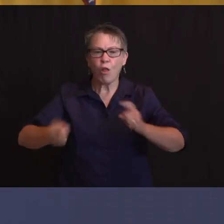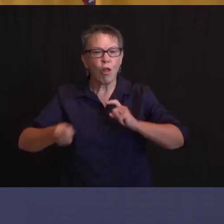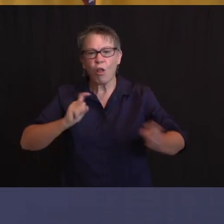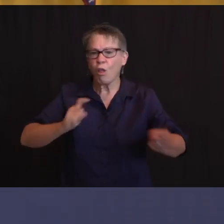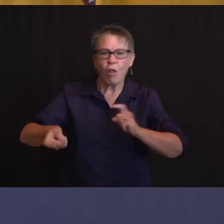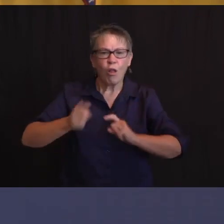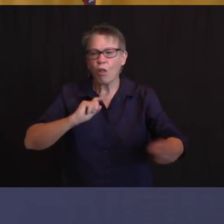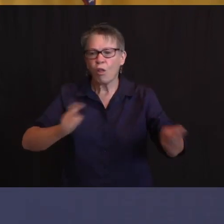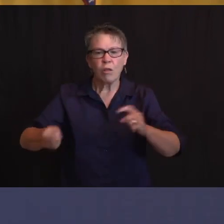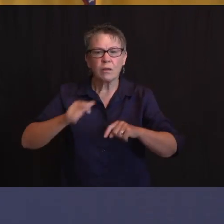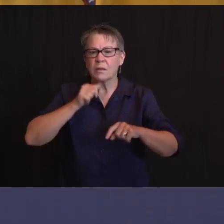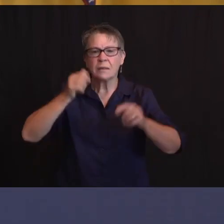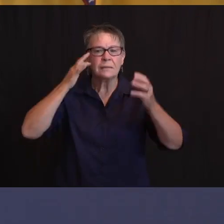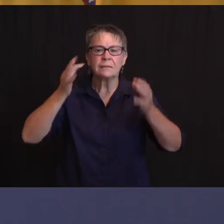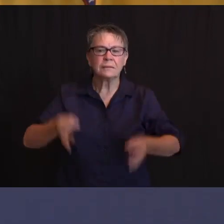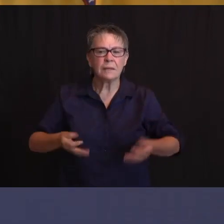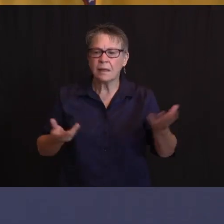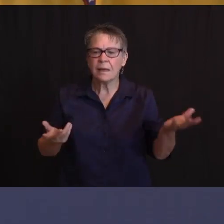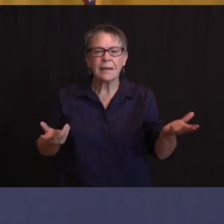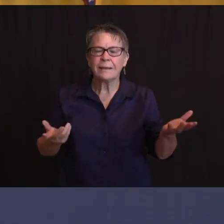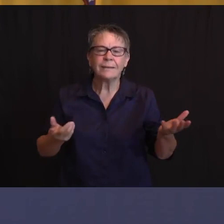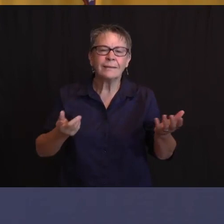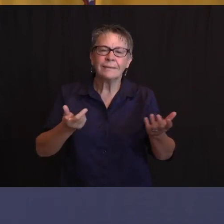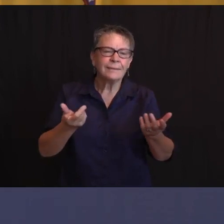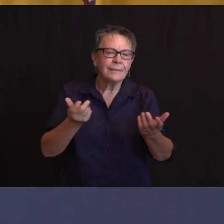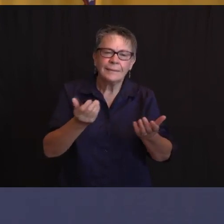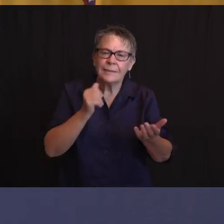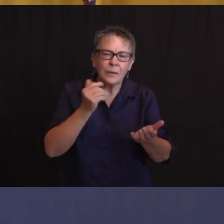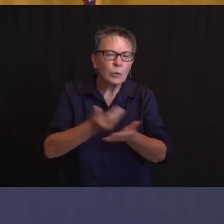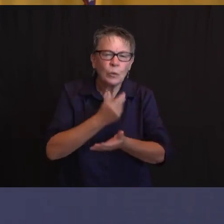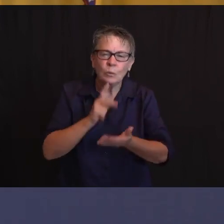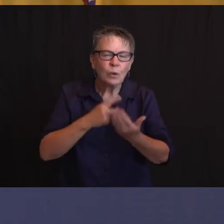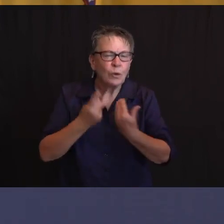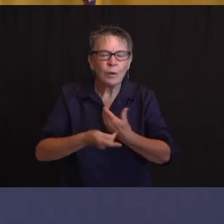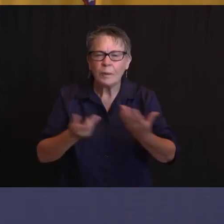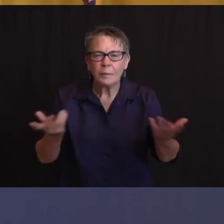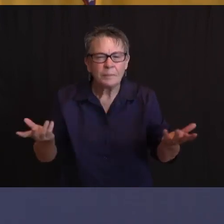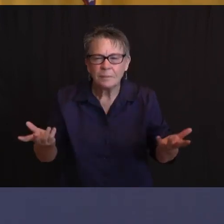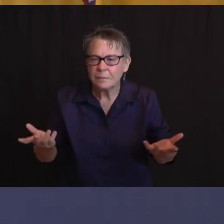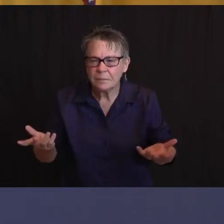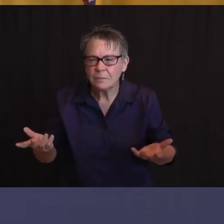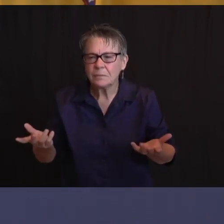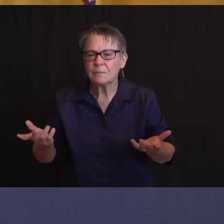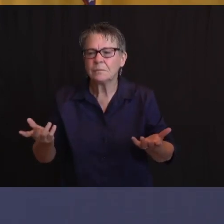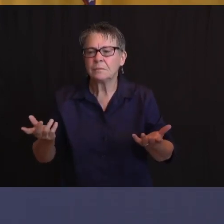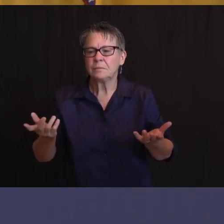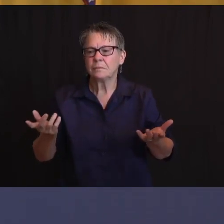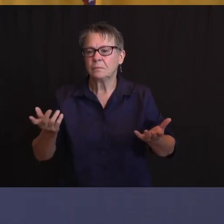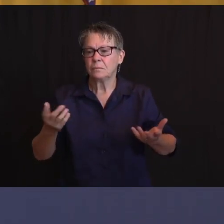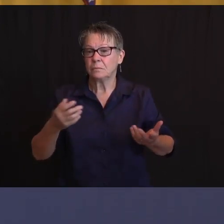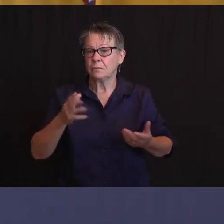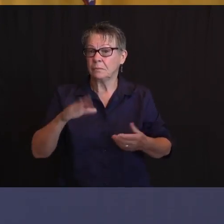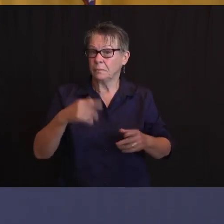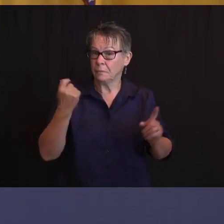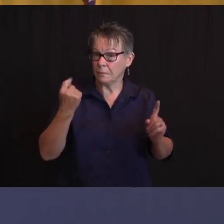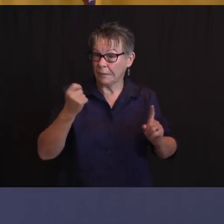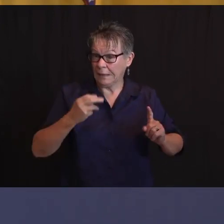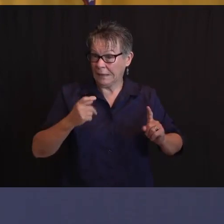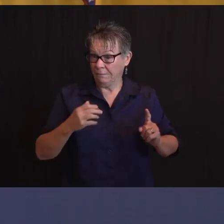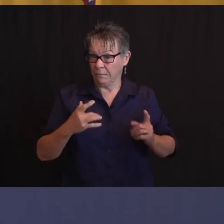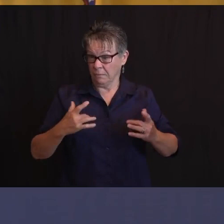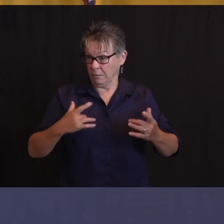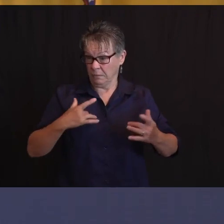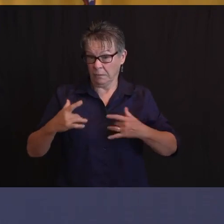way, and there's some concern that if they were to come back, if Congress were to come back and enact an extension